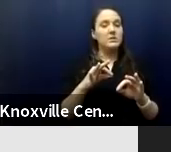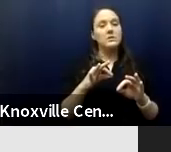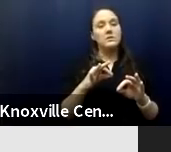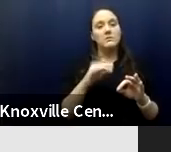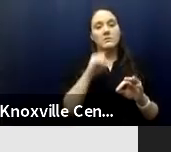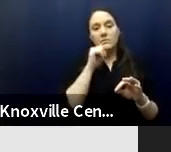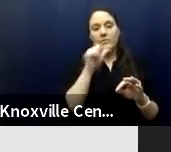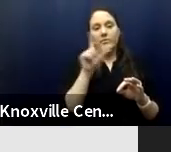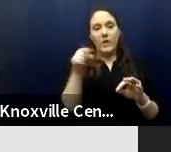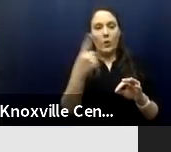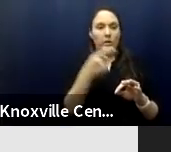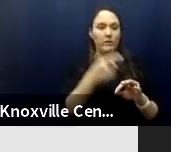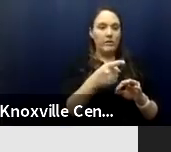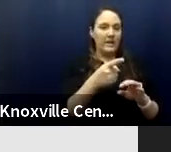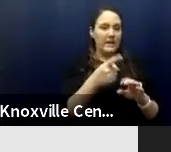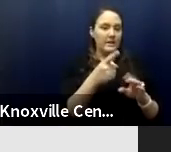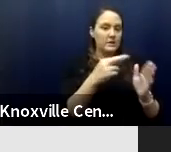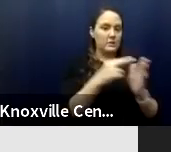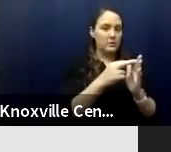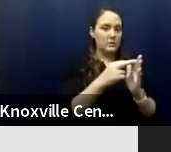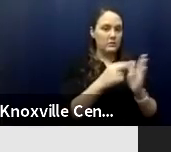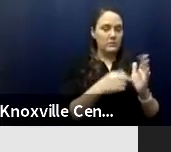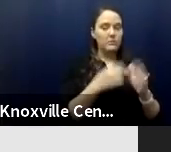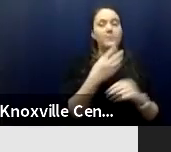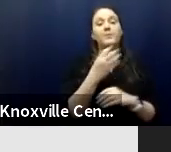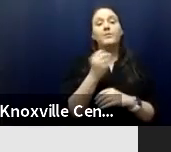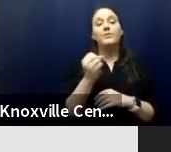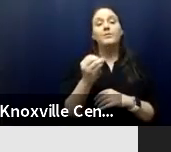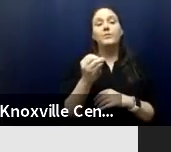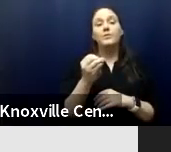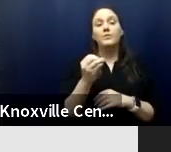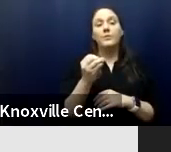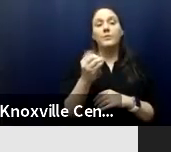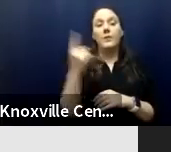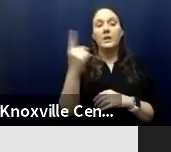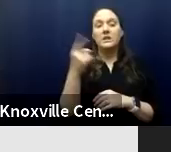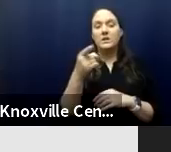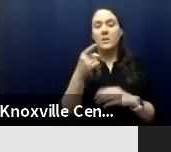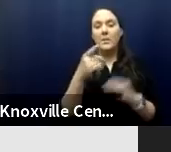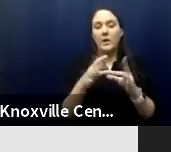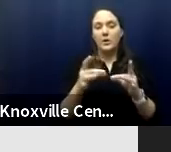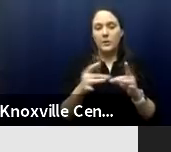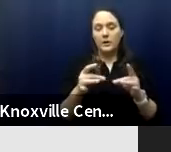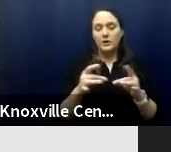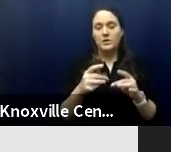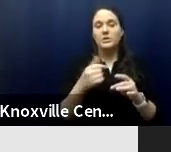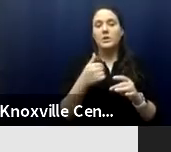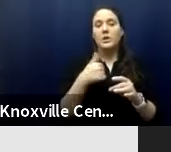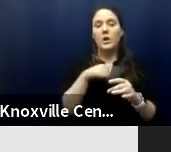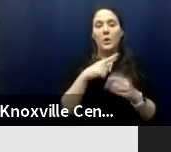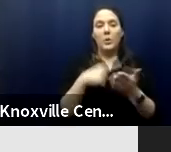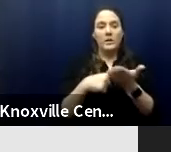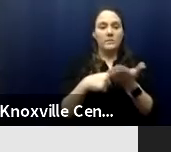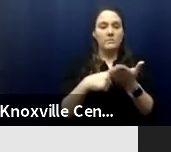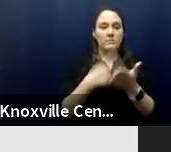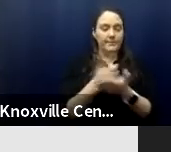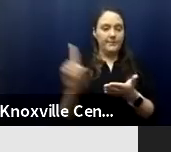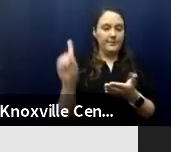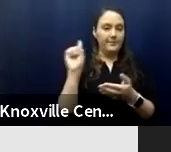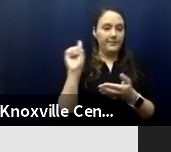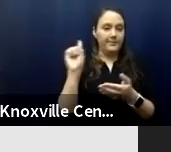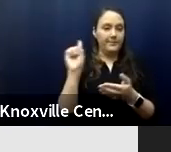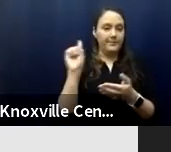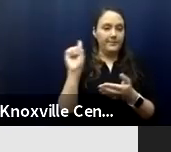this resolution. So I want to make this point is that there's something you said that, and we talked about this last week, that our